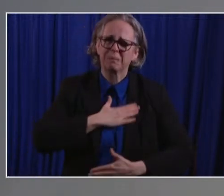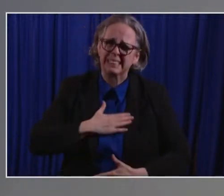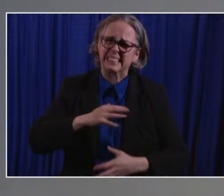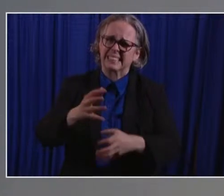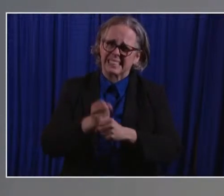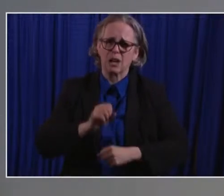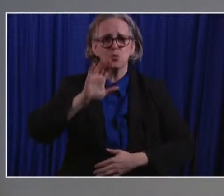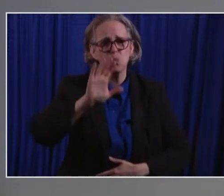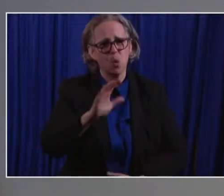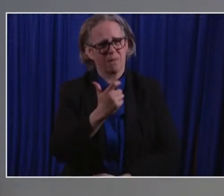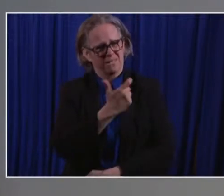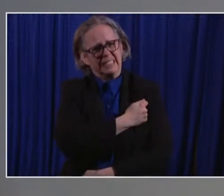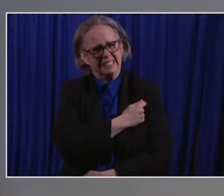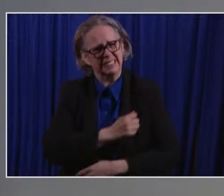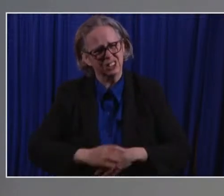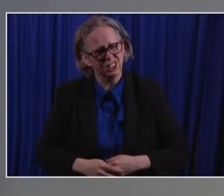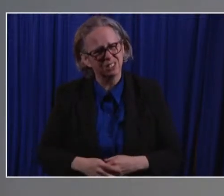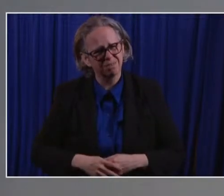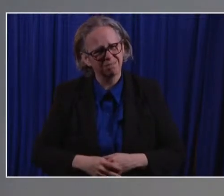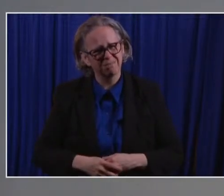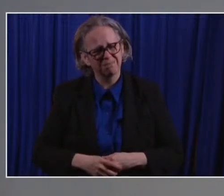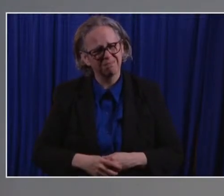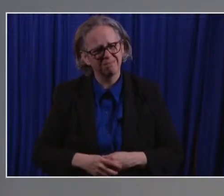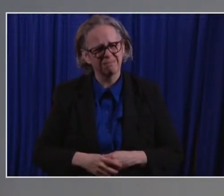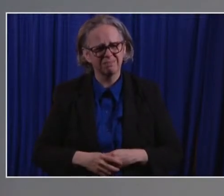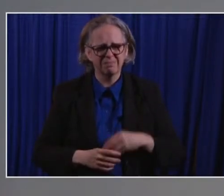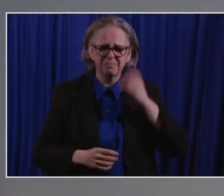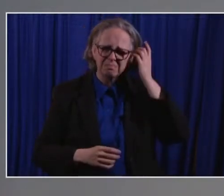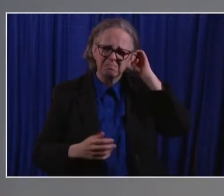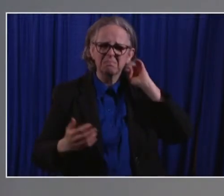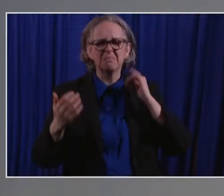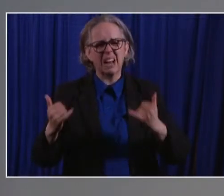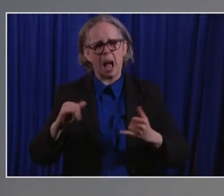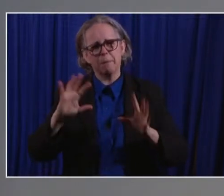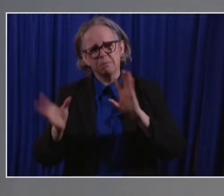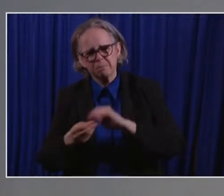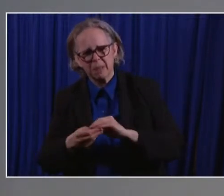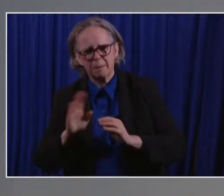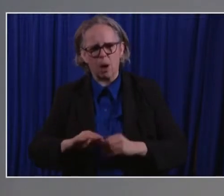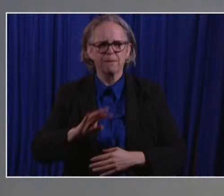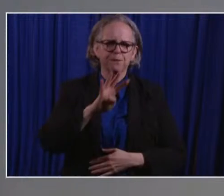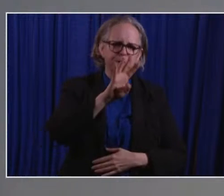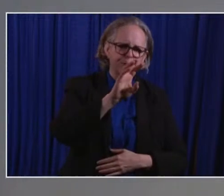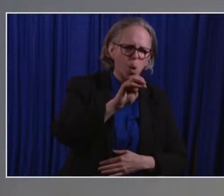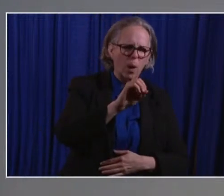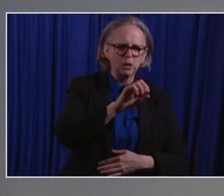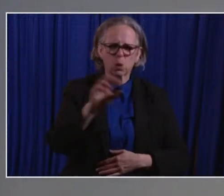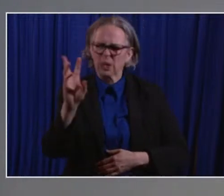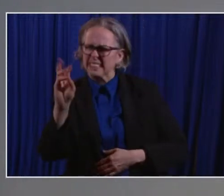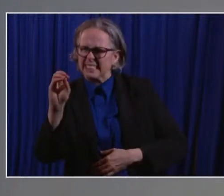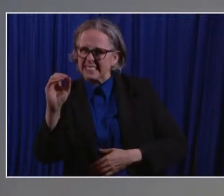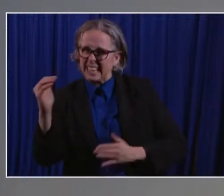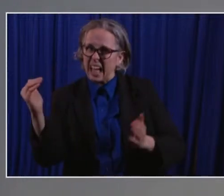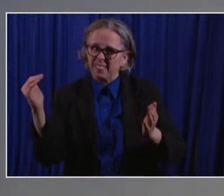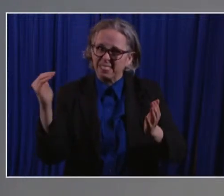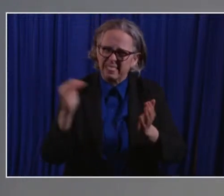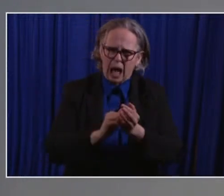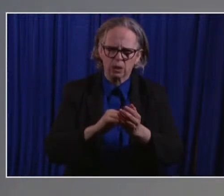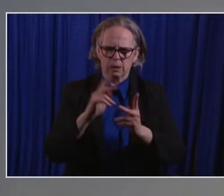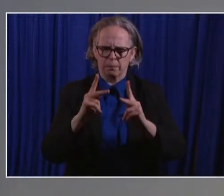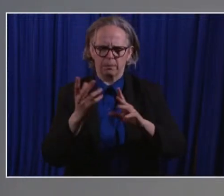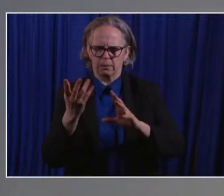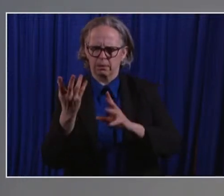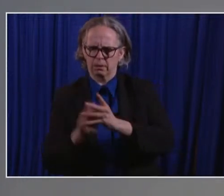we're still seeing 40 to 60,000 deaths per month nationwide from